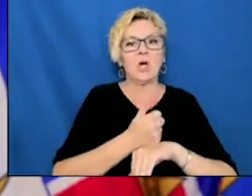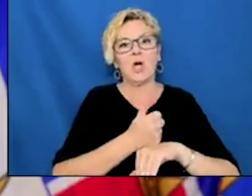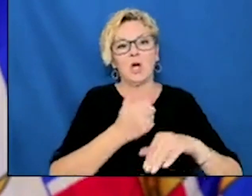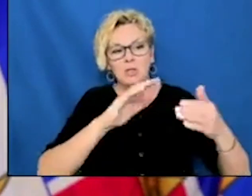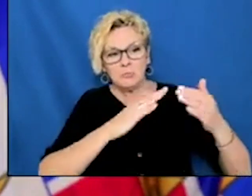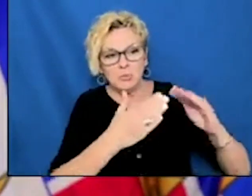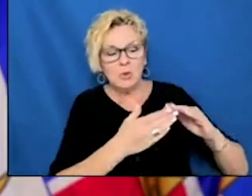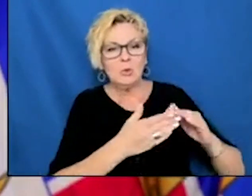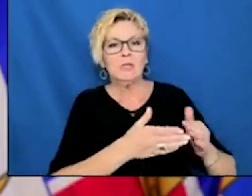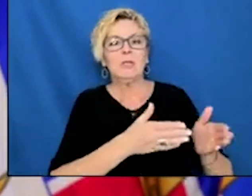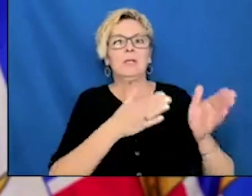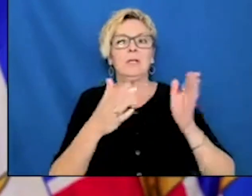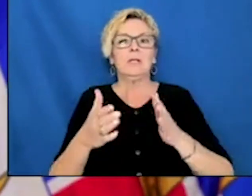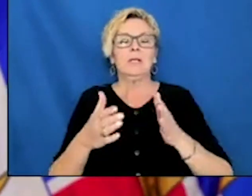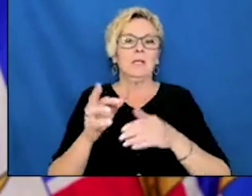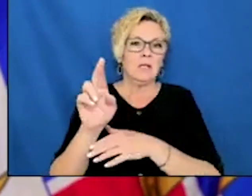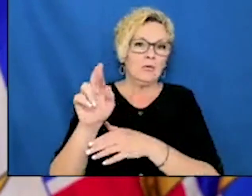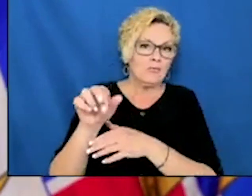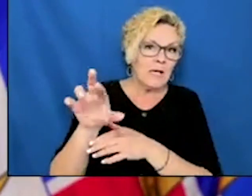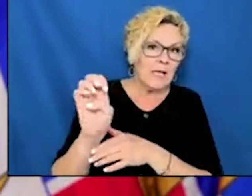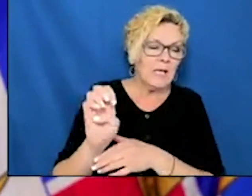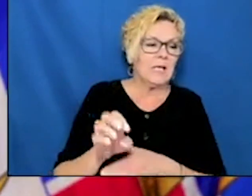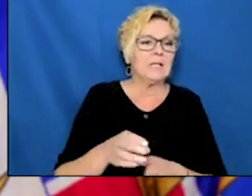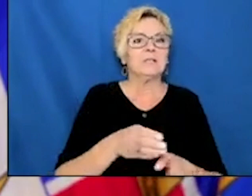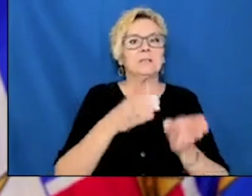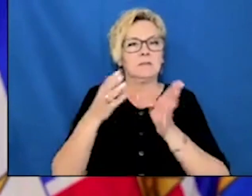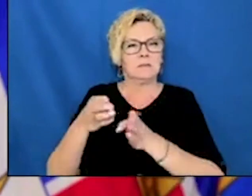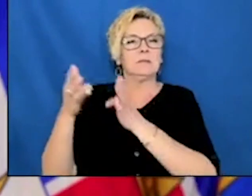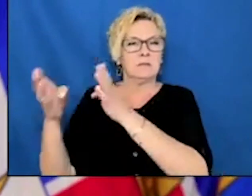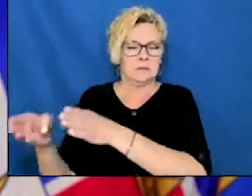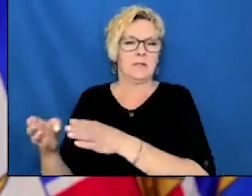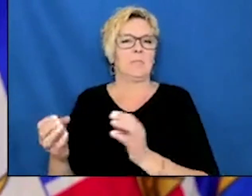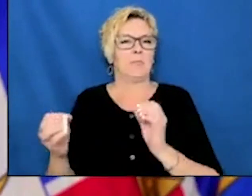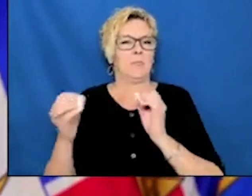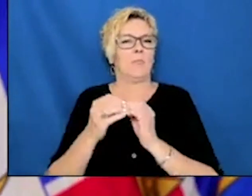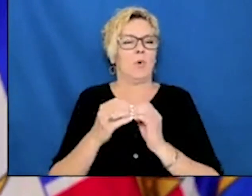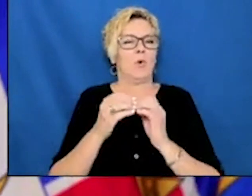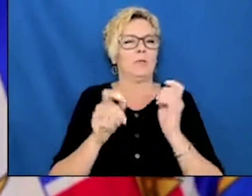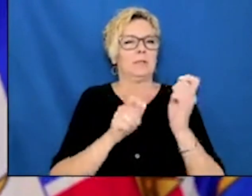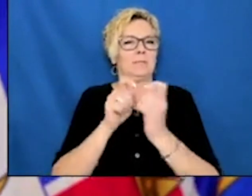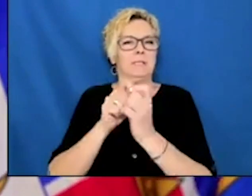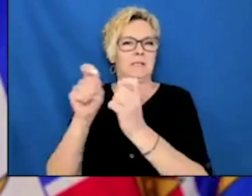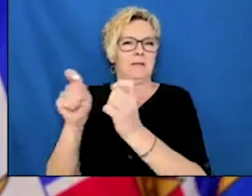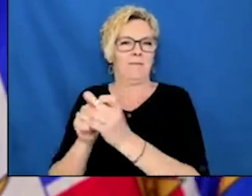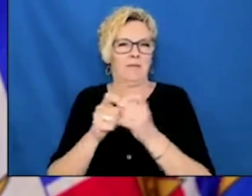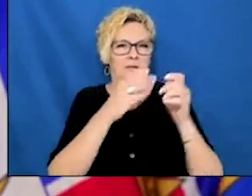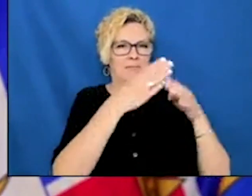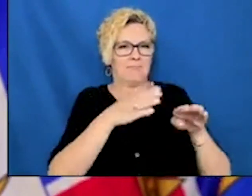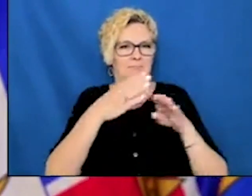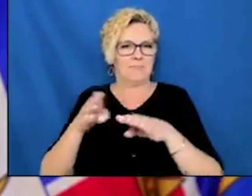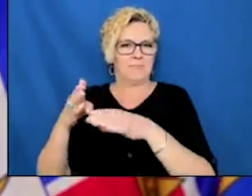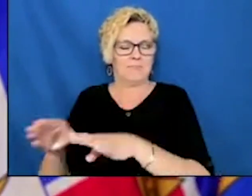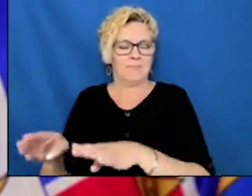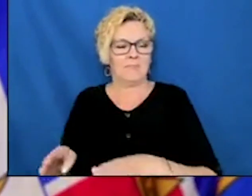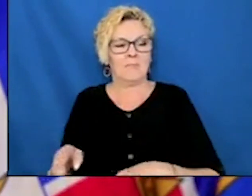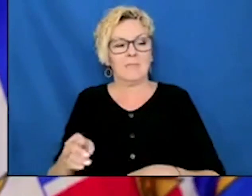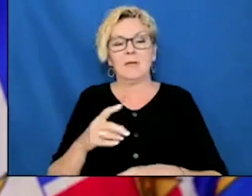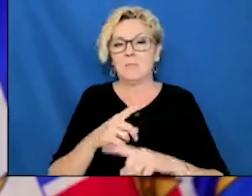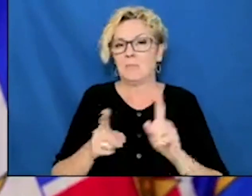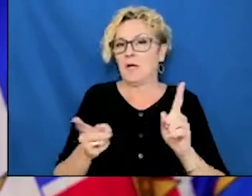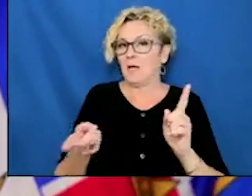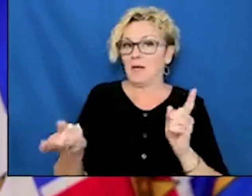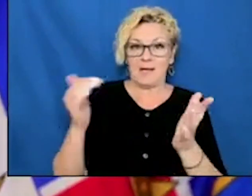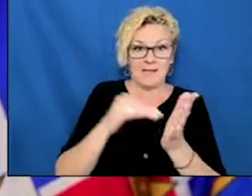sets are used appropriately and that ethical approval is in place. This is a